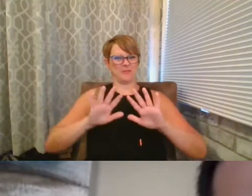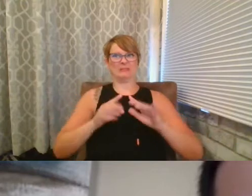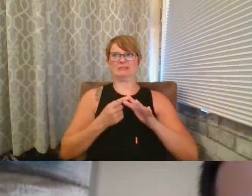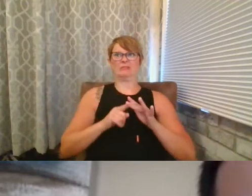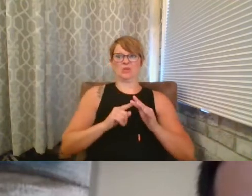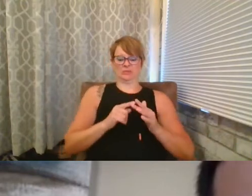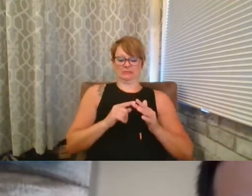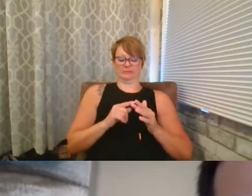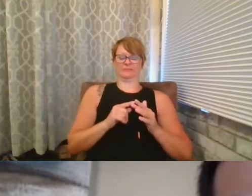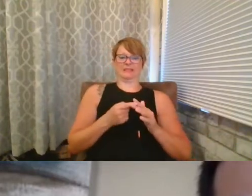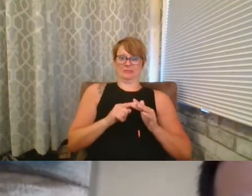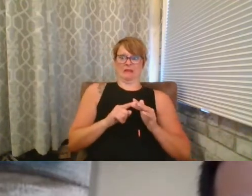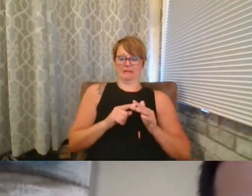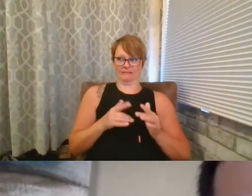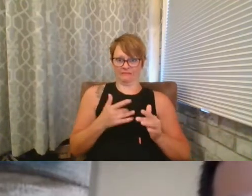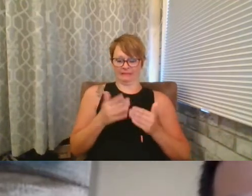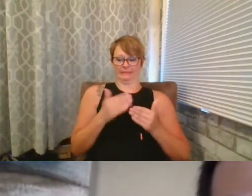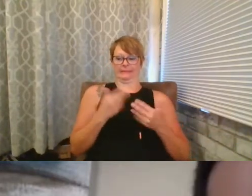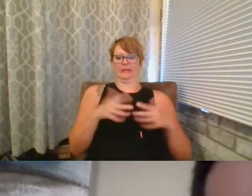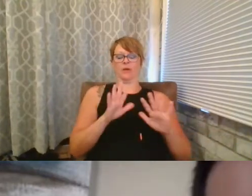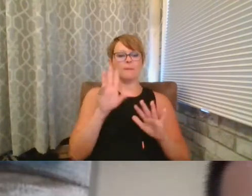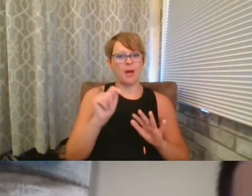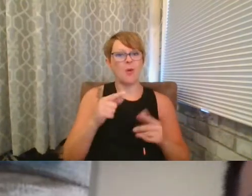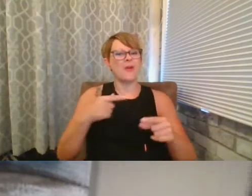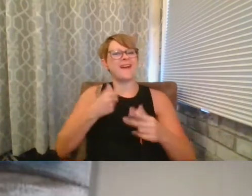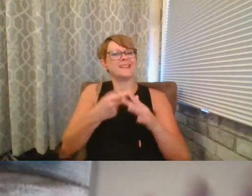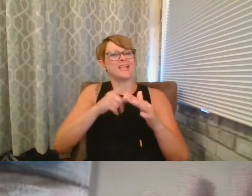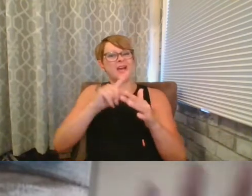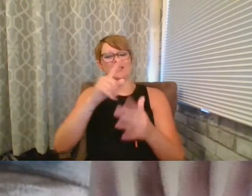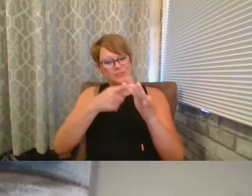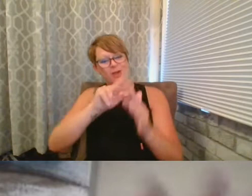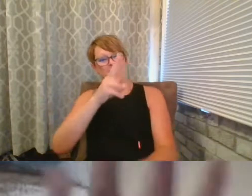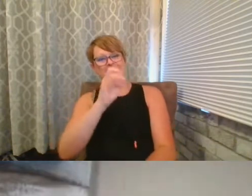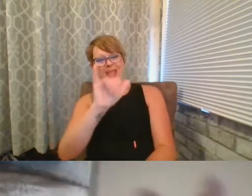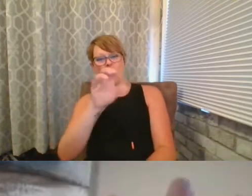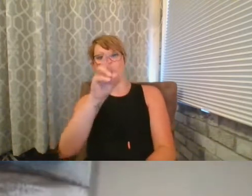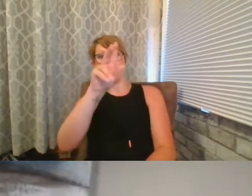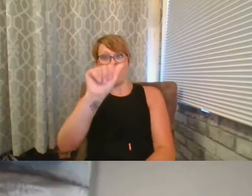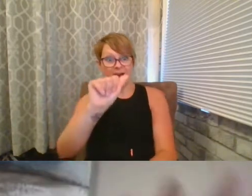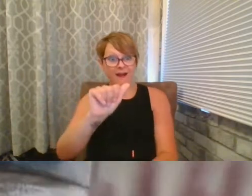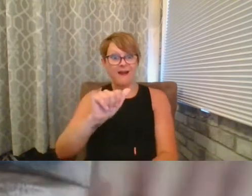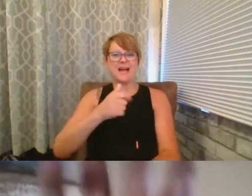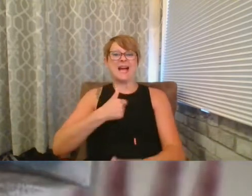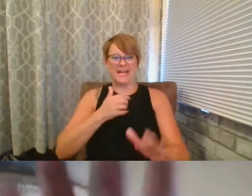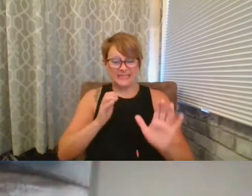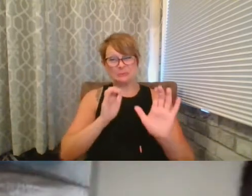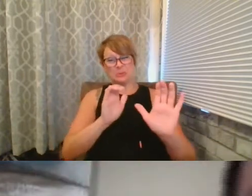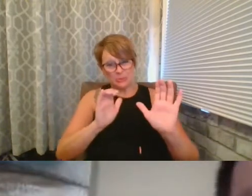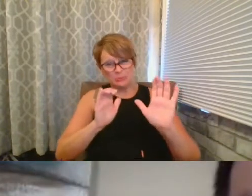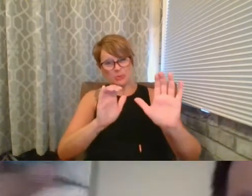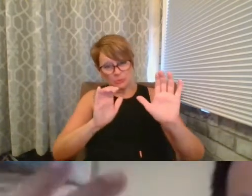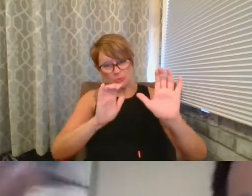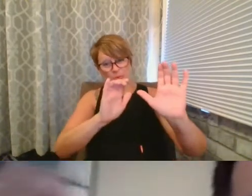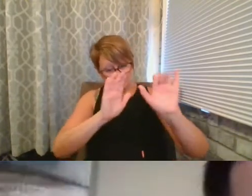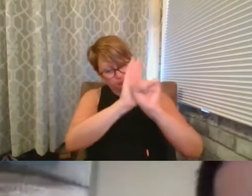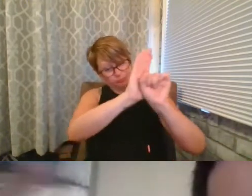the same thing. But I always reminded myself that you're just pushing the rock up the hill, and obviously it's going to be hard because you're climbing up the hill. But